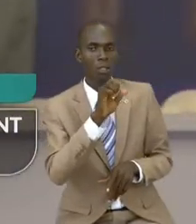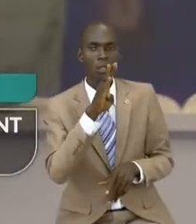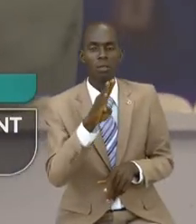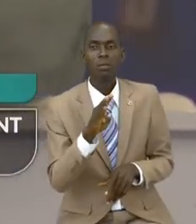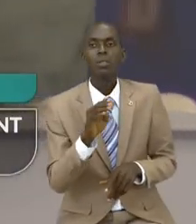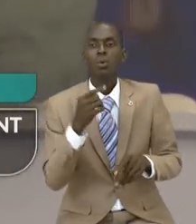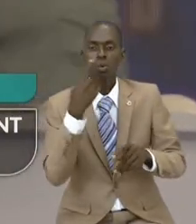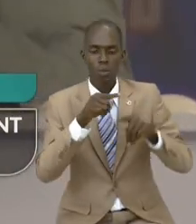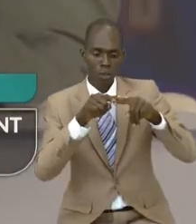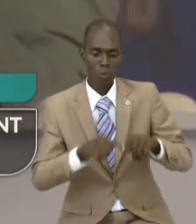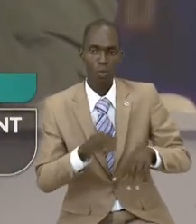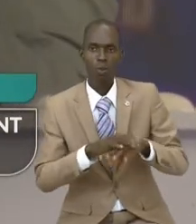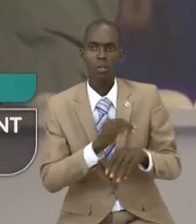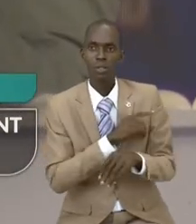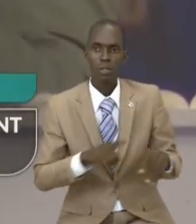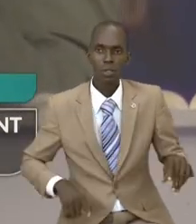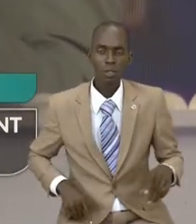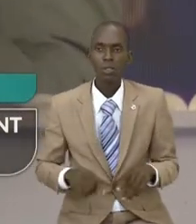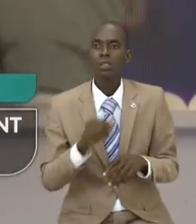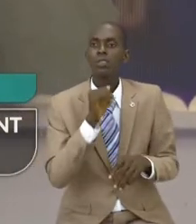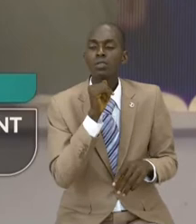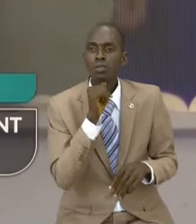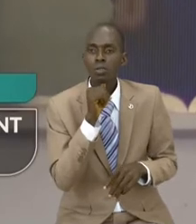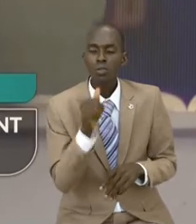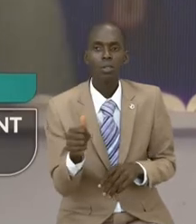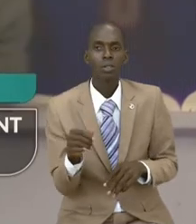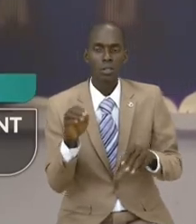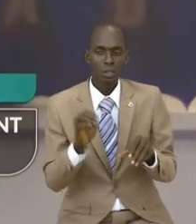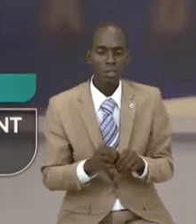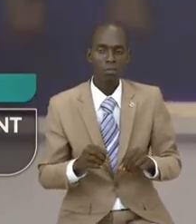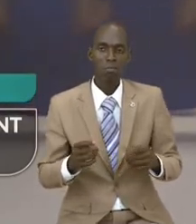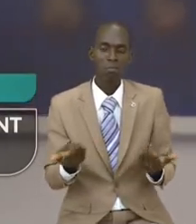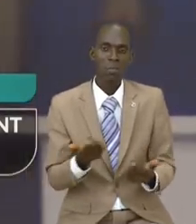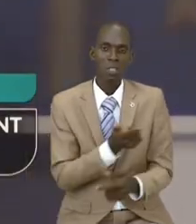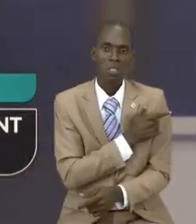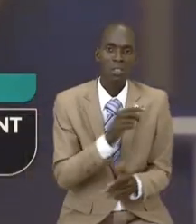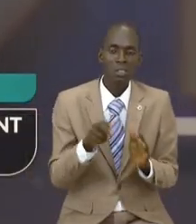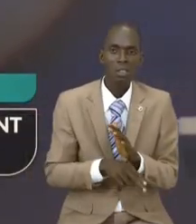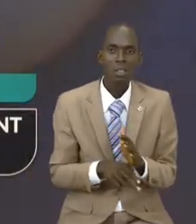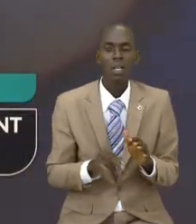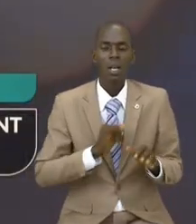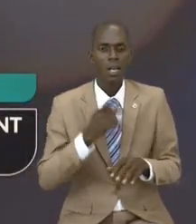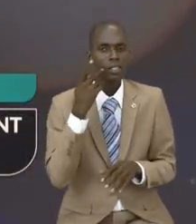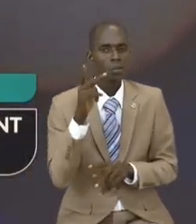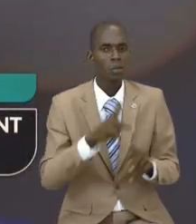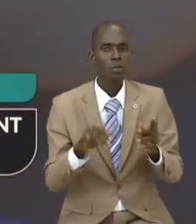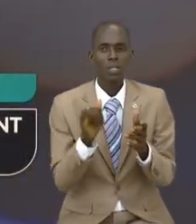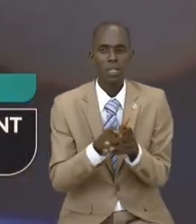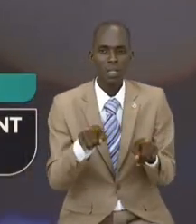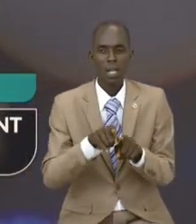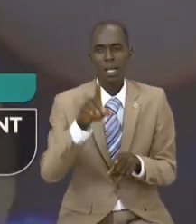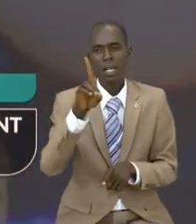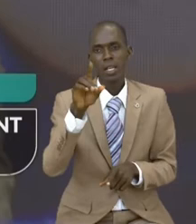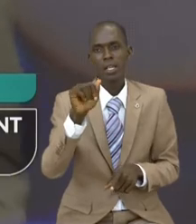Lord, not in ignorance. And I see people like David waiting for